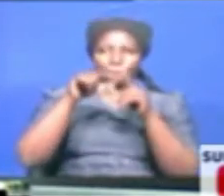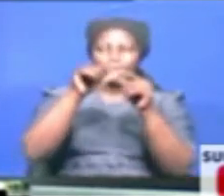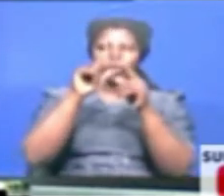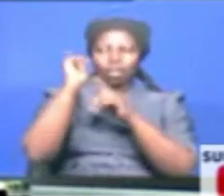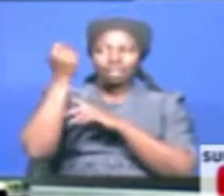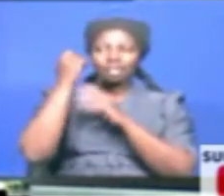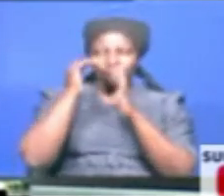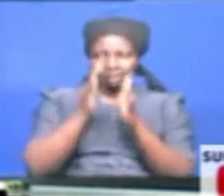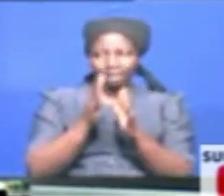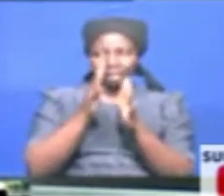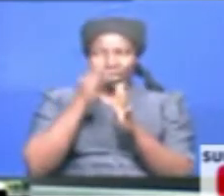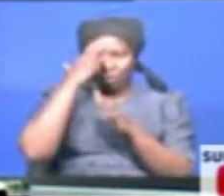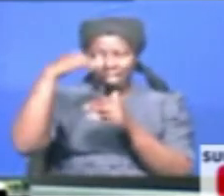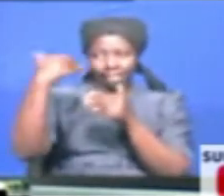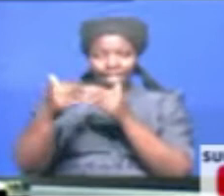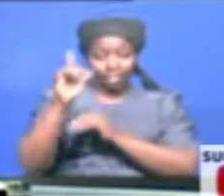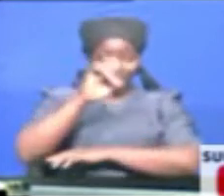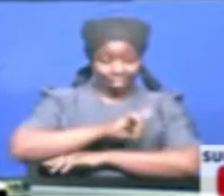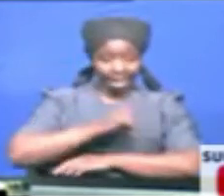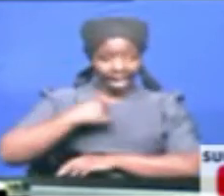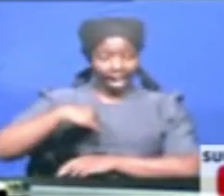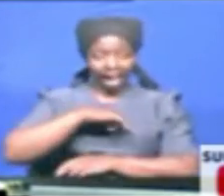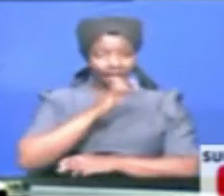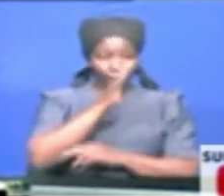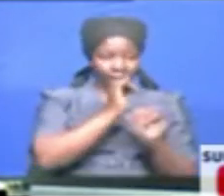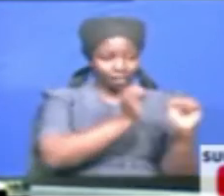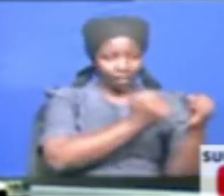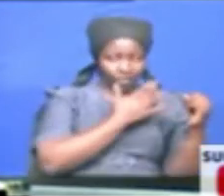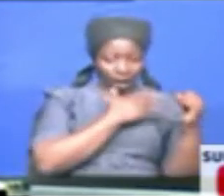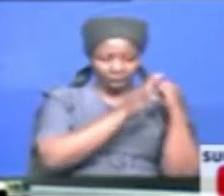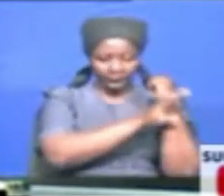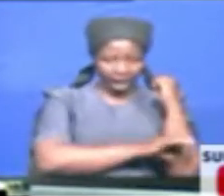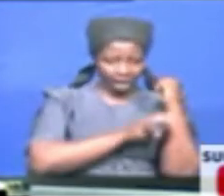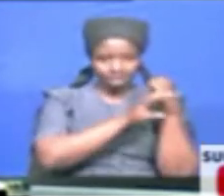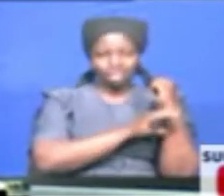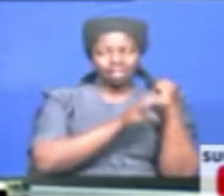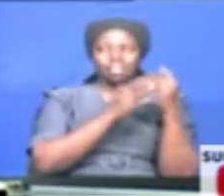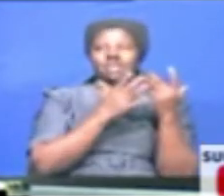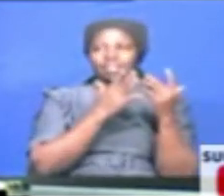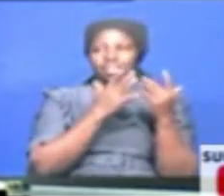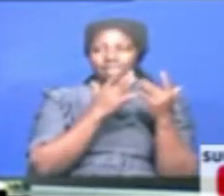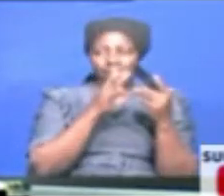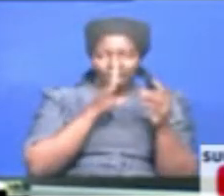end of the day, we are going to save our country by ourselves. Yeah, that's true. None of the country